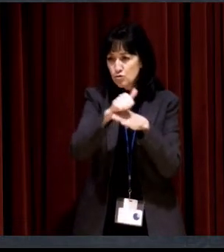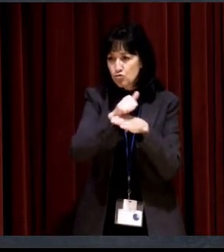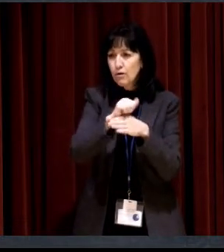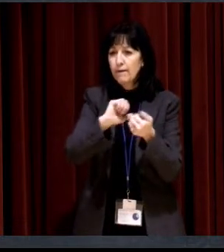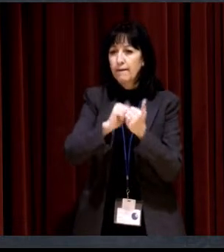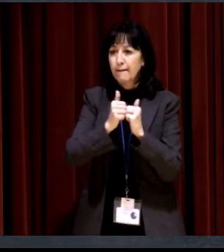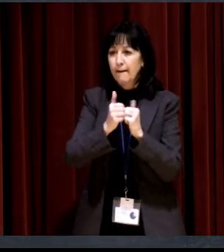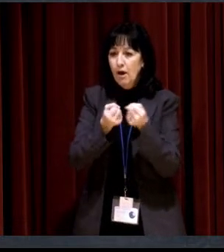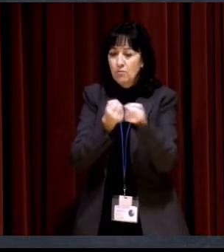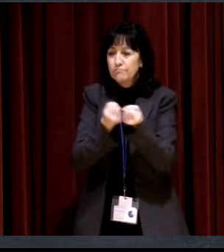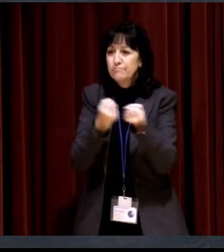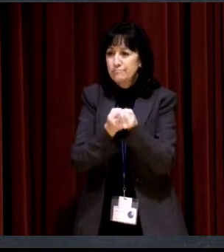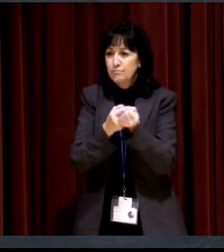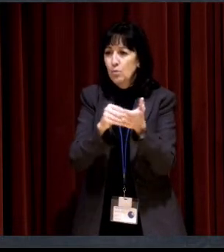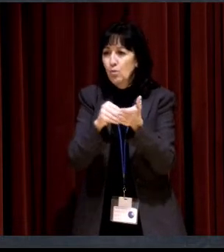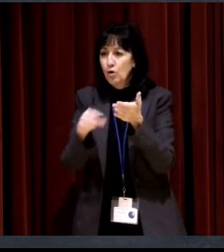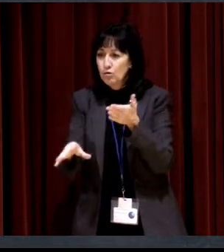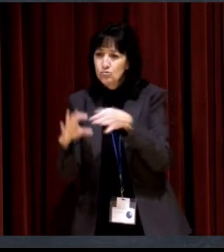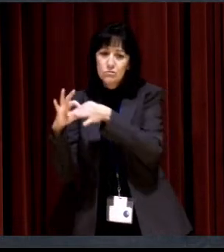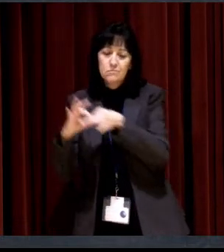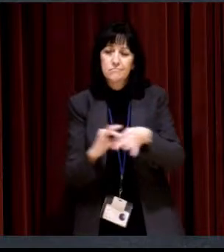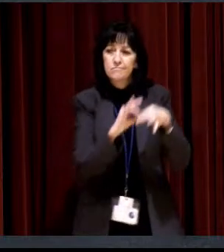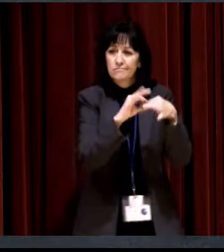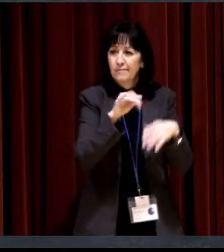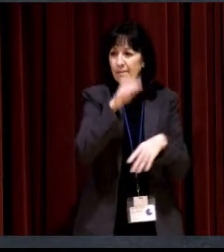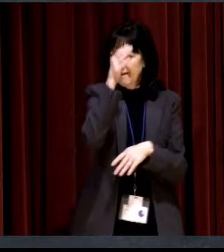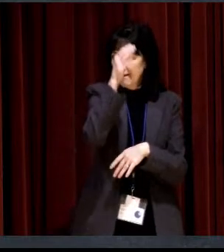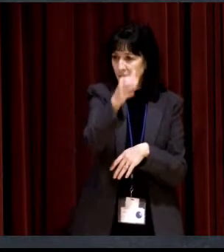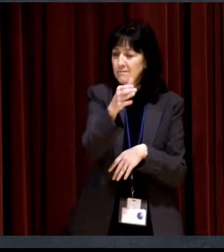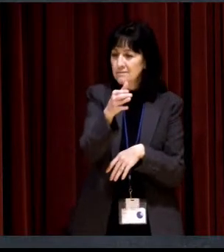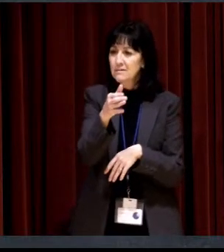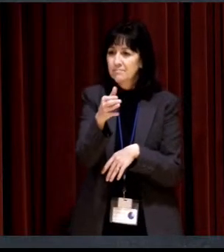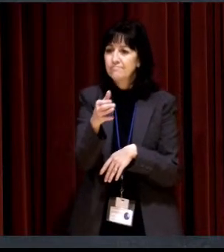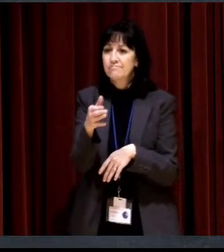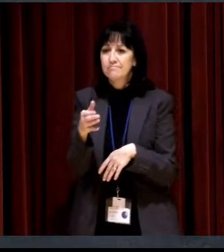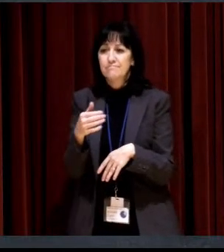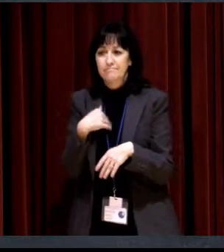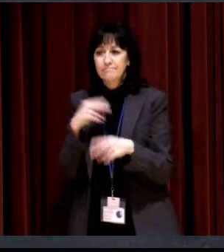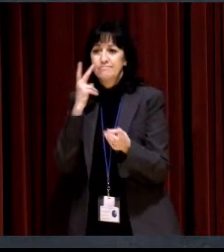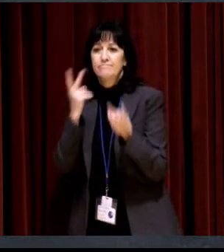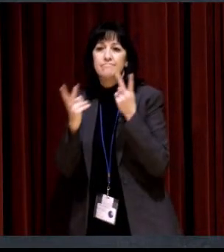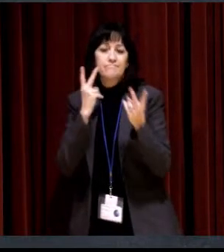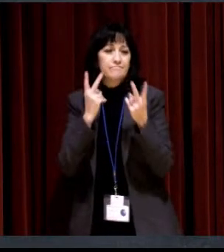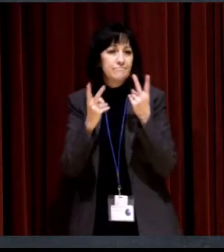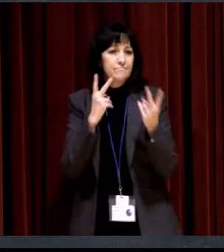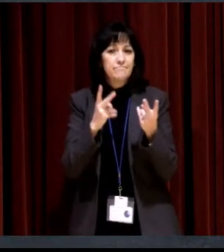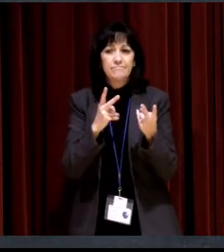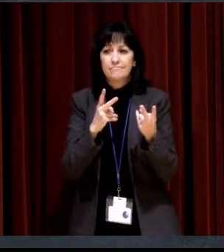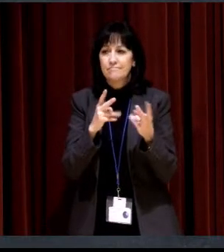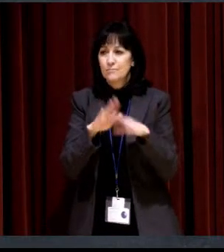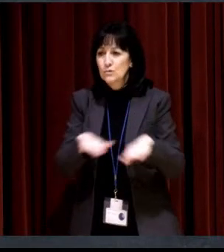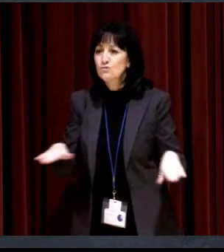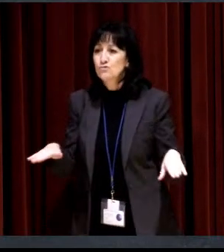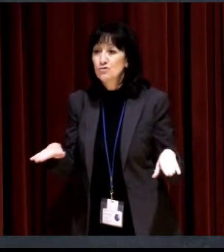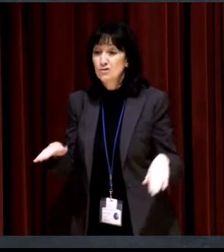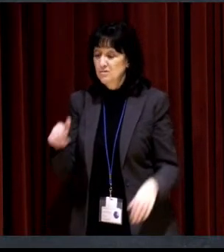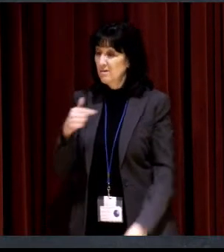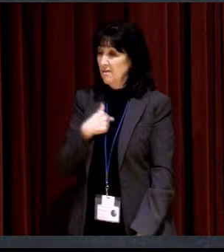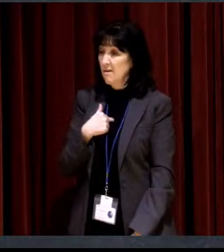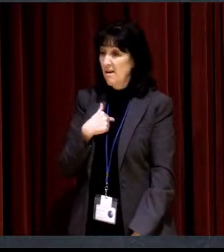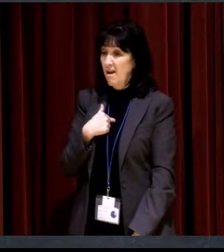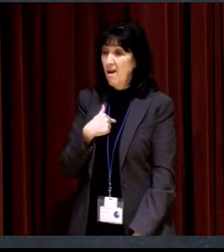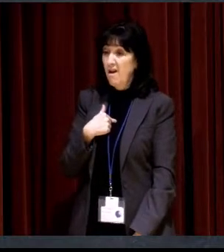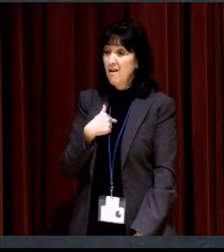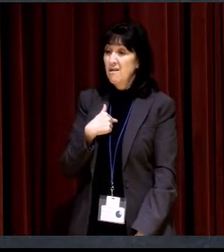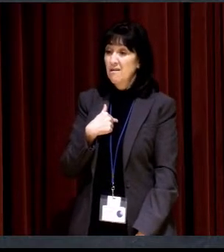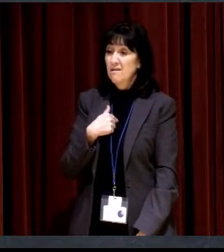necessary. We've heard from the teachers about the children that they. I had an experience with it that was